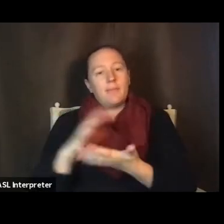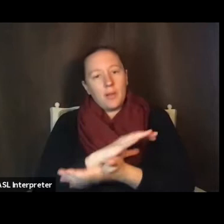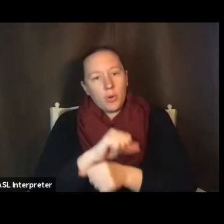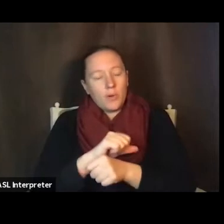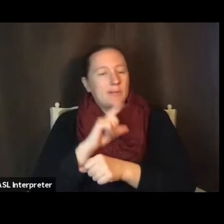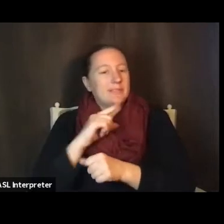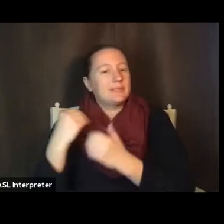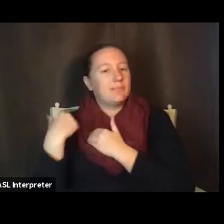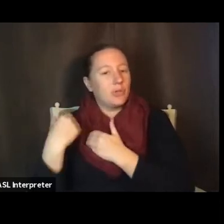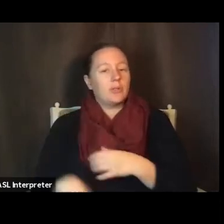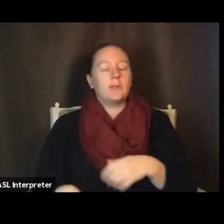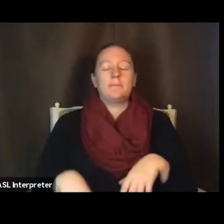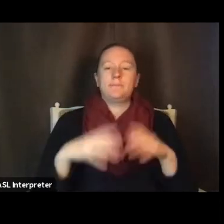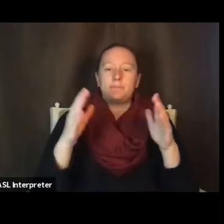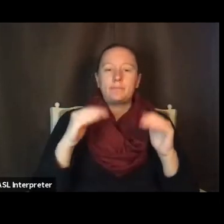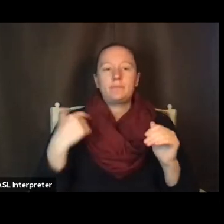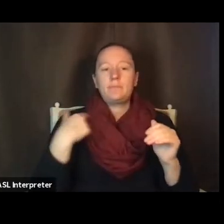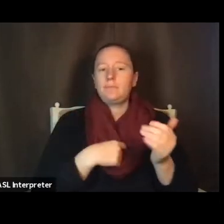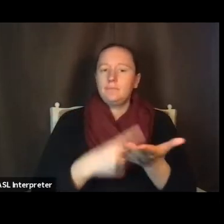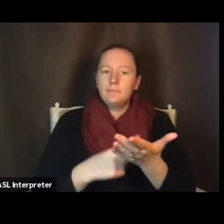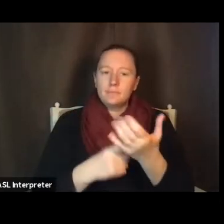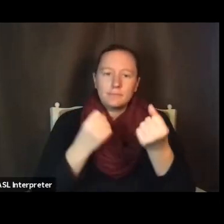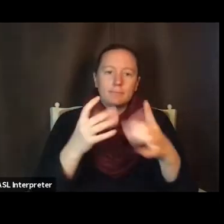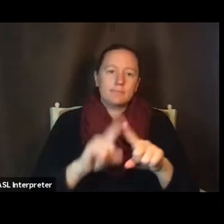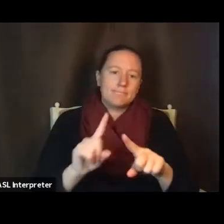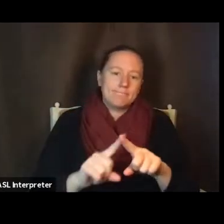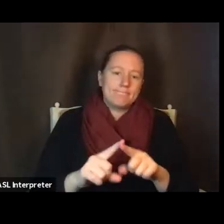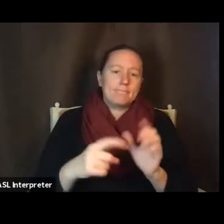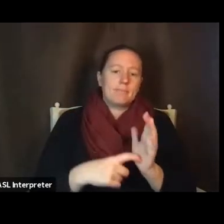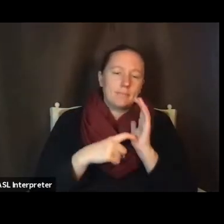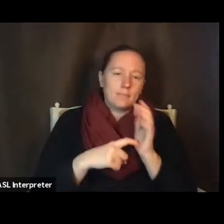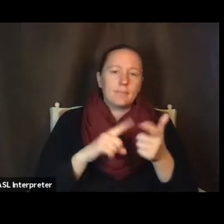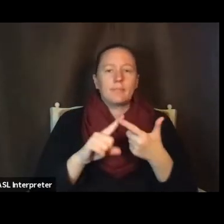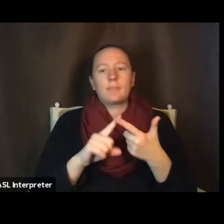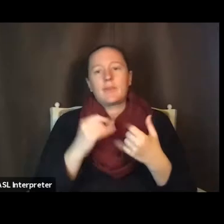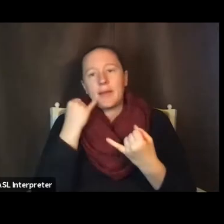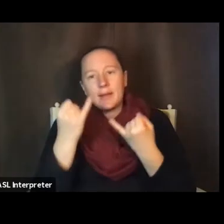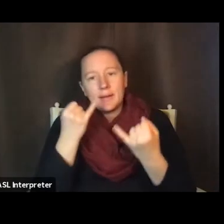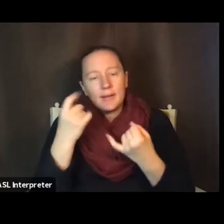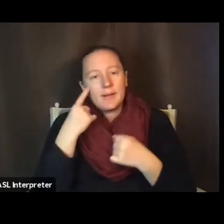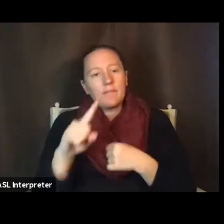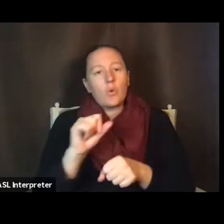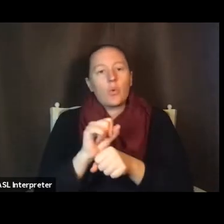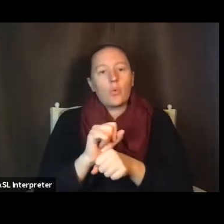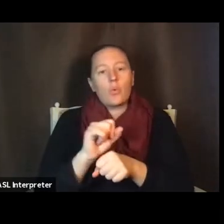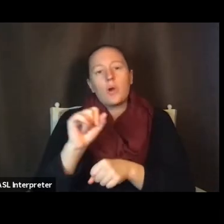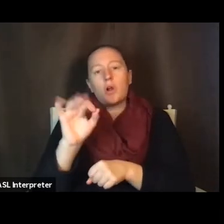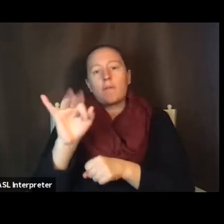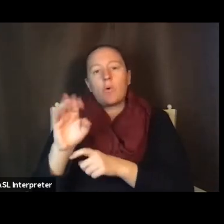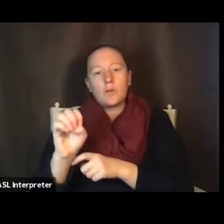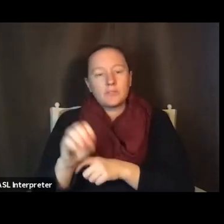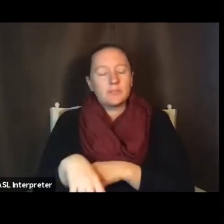We talked about a number of different requirements or ideas, I should say, for the workforce.